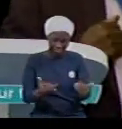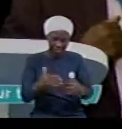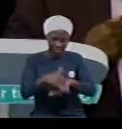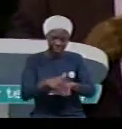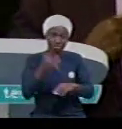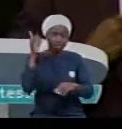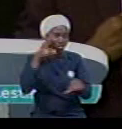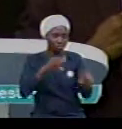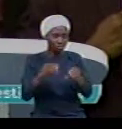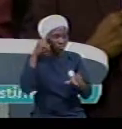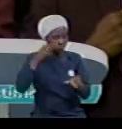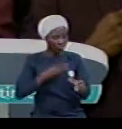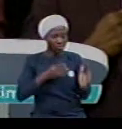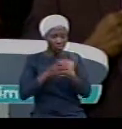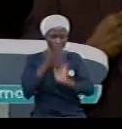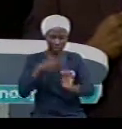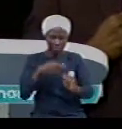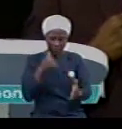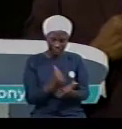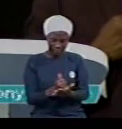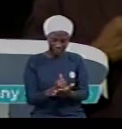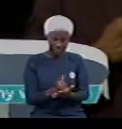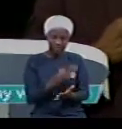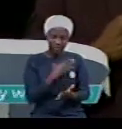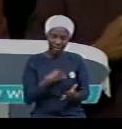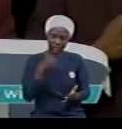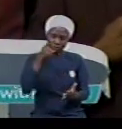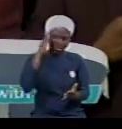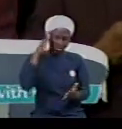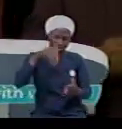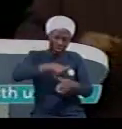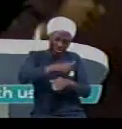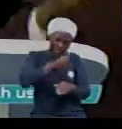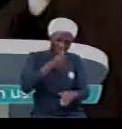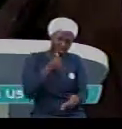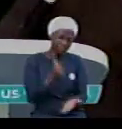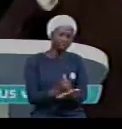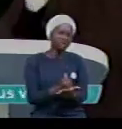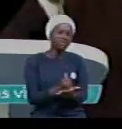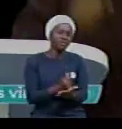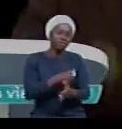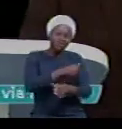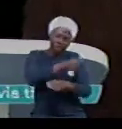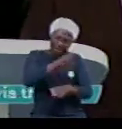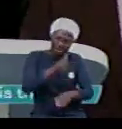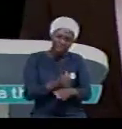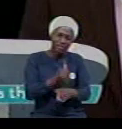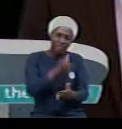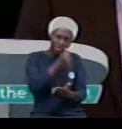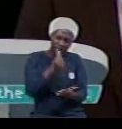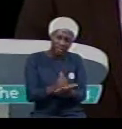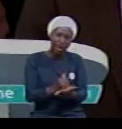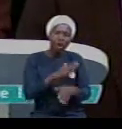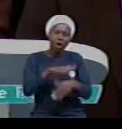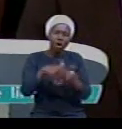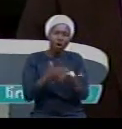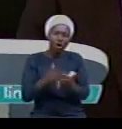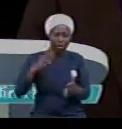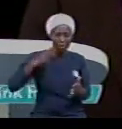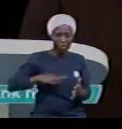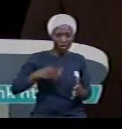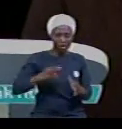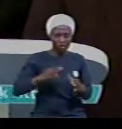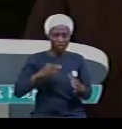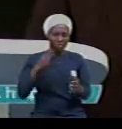in Jesus' name. And you will seal all the benefits and the blessings of the crusade, that every blessing received will be permanent